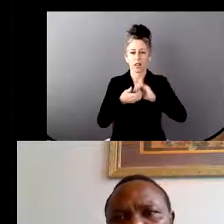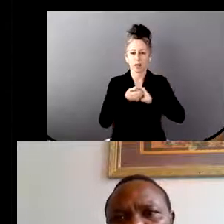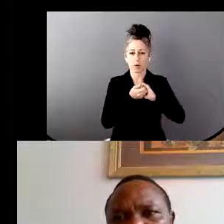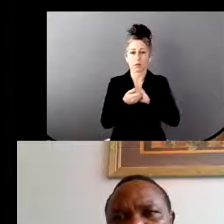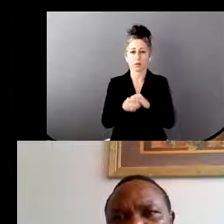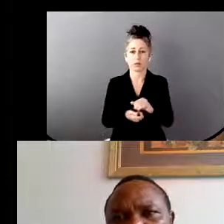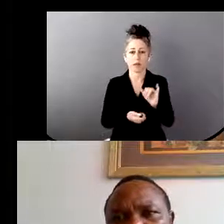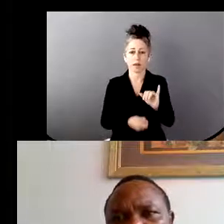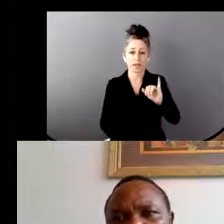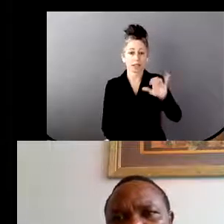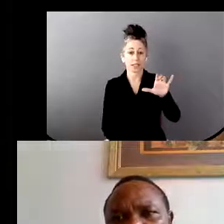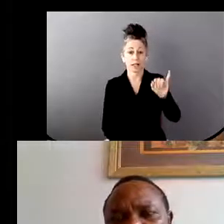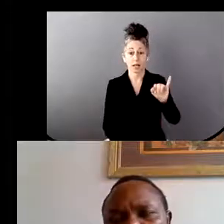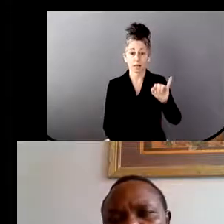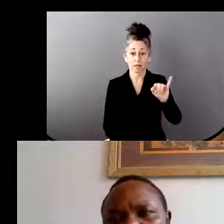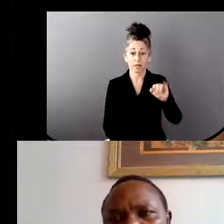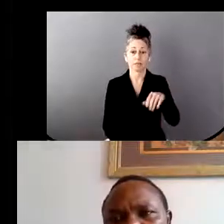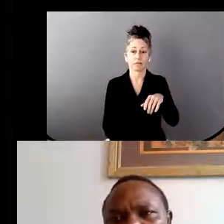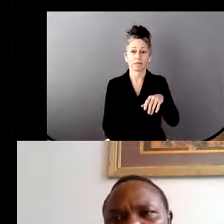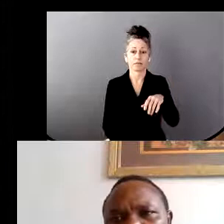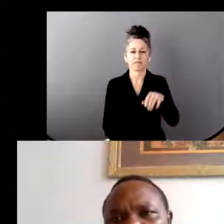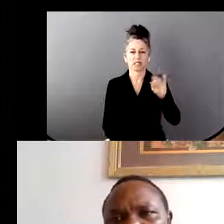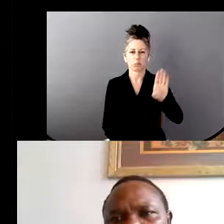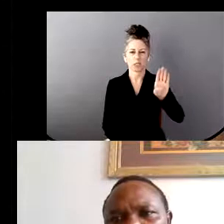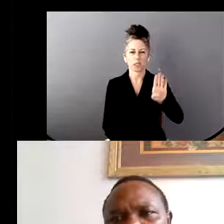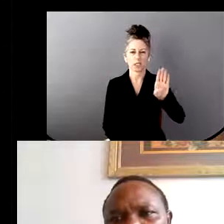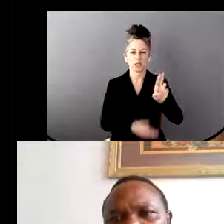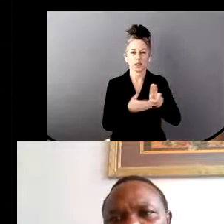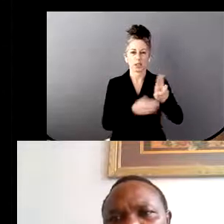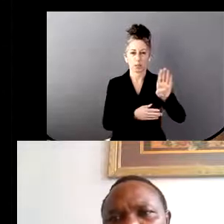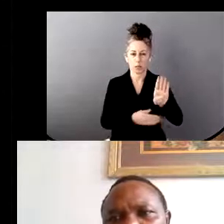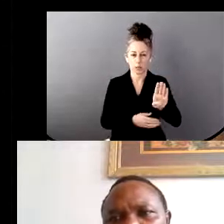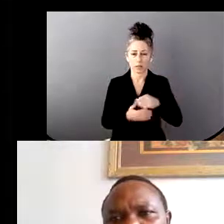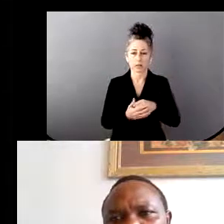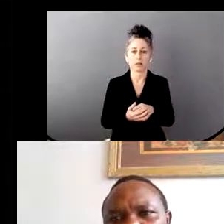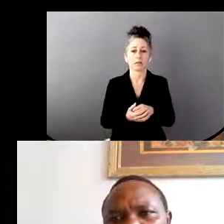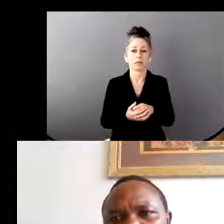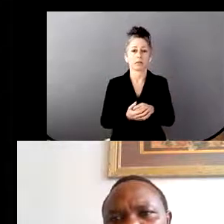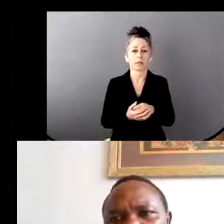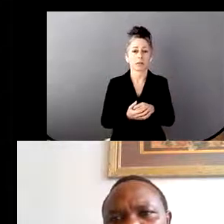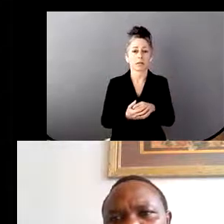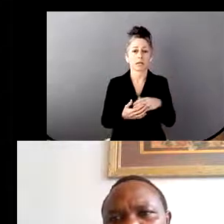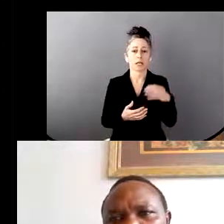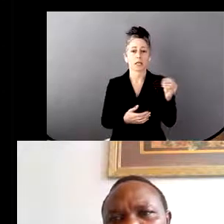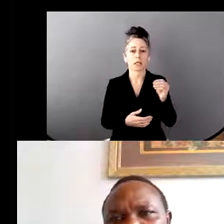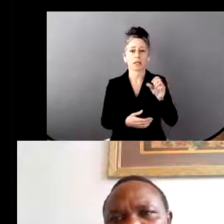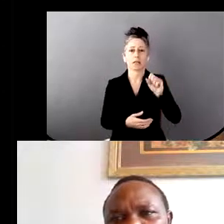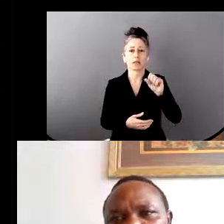ICI, that's in Boston with the University of Boston, and South Carolina State